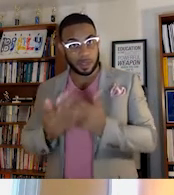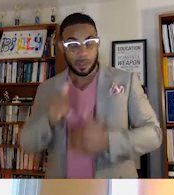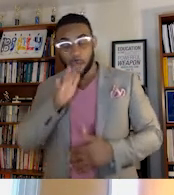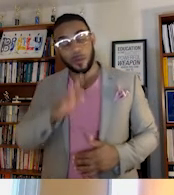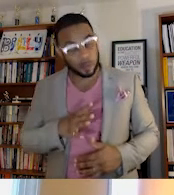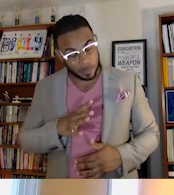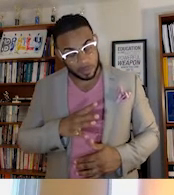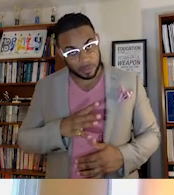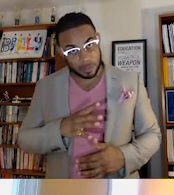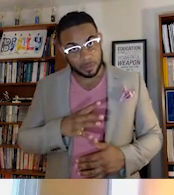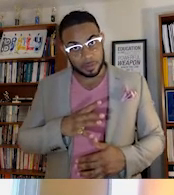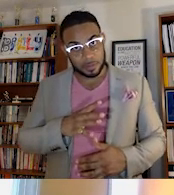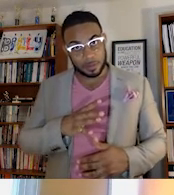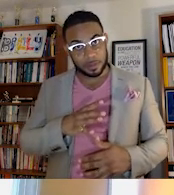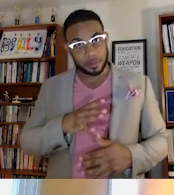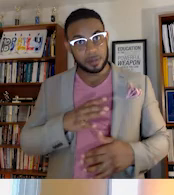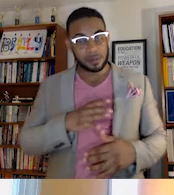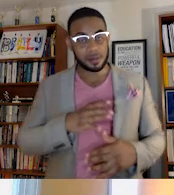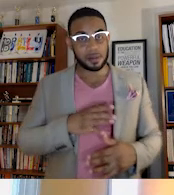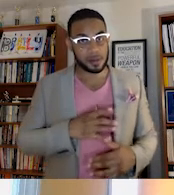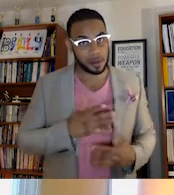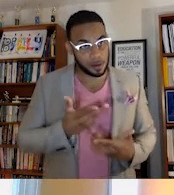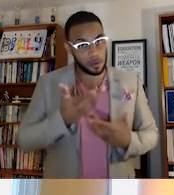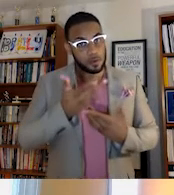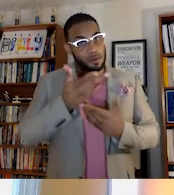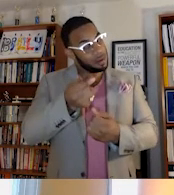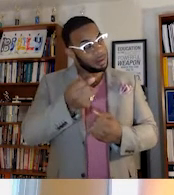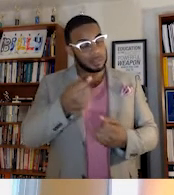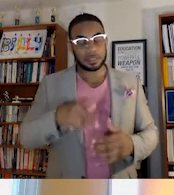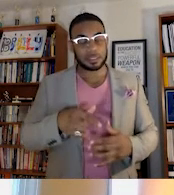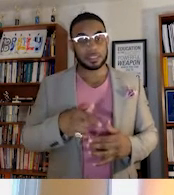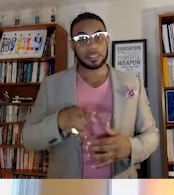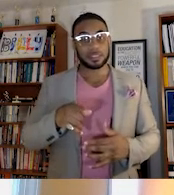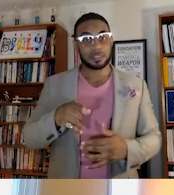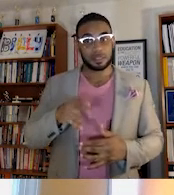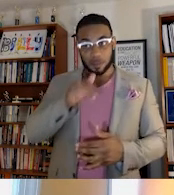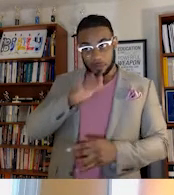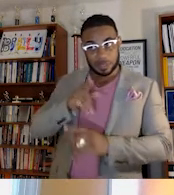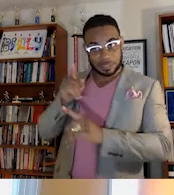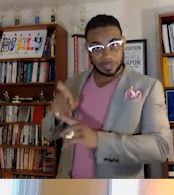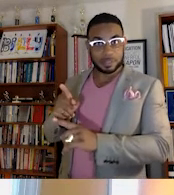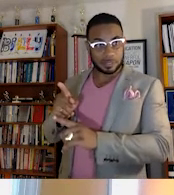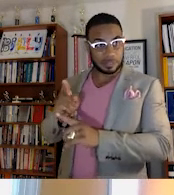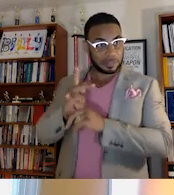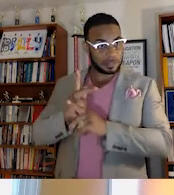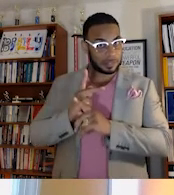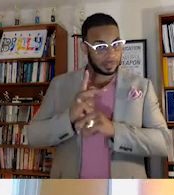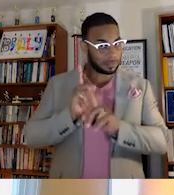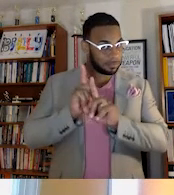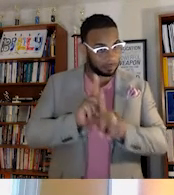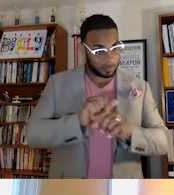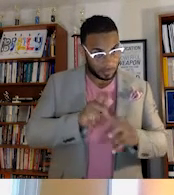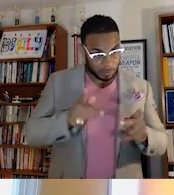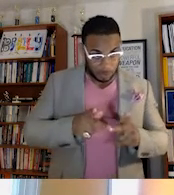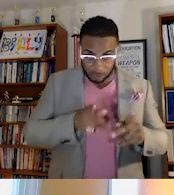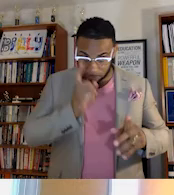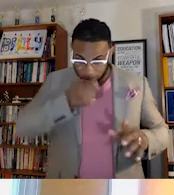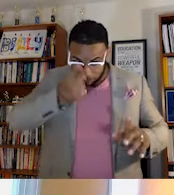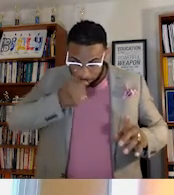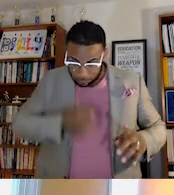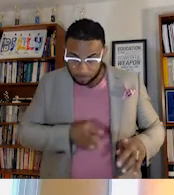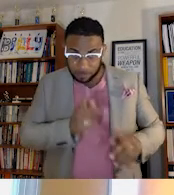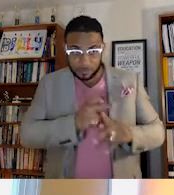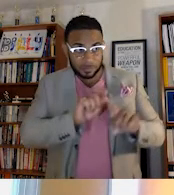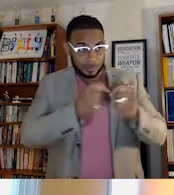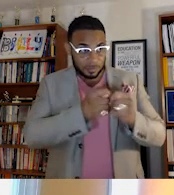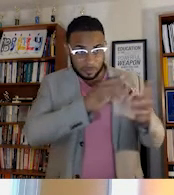woman in Tess Stefano, she kept me in place. She kept the